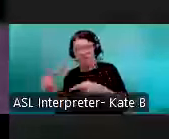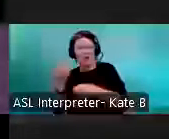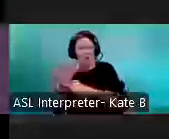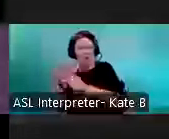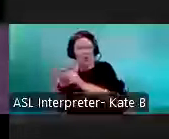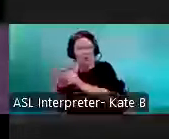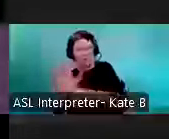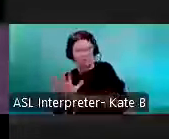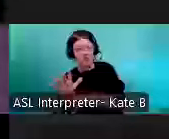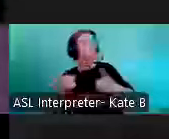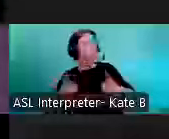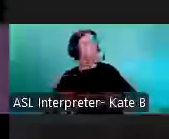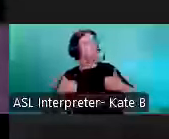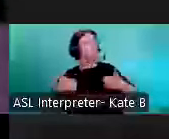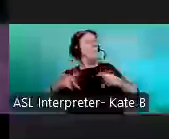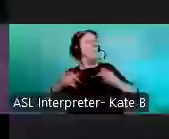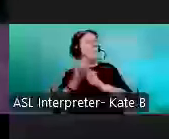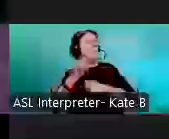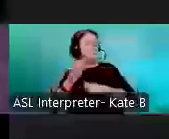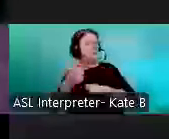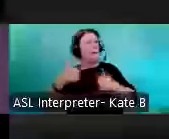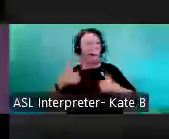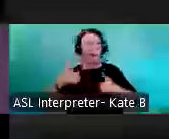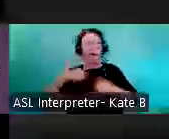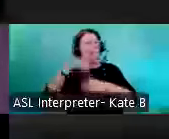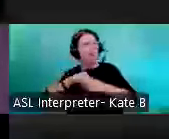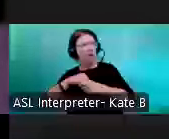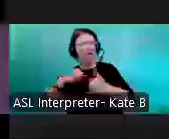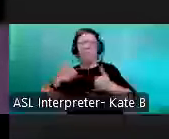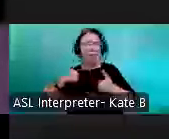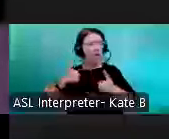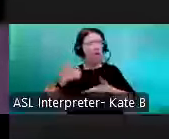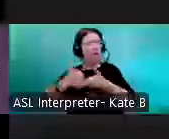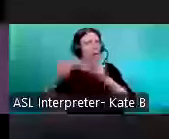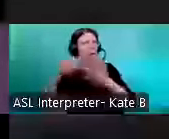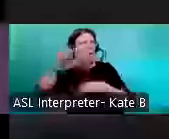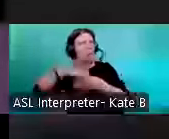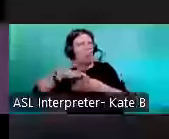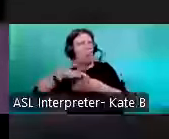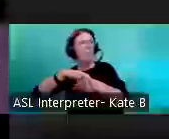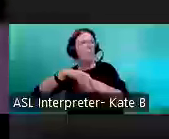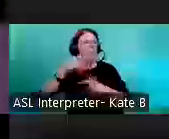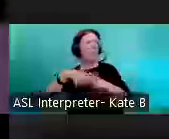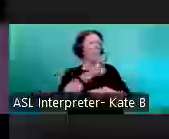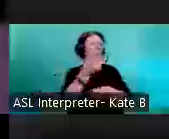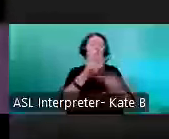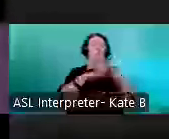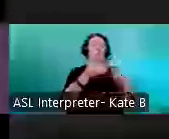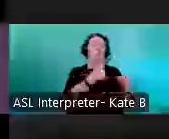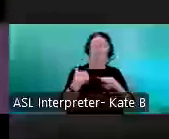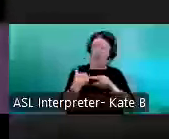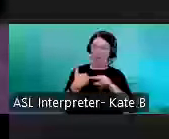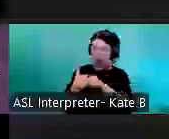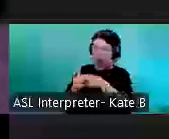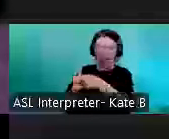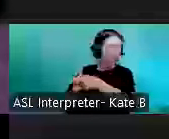you show that representation. You can be aware and inform your other poll workers about your experience and how to make other people with